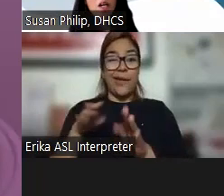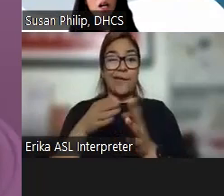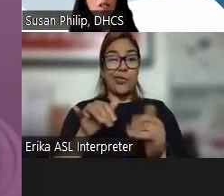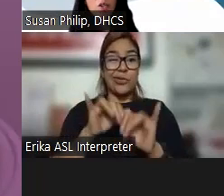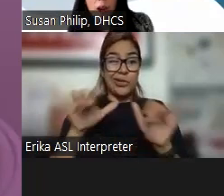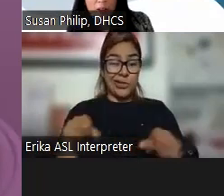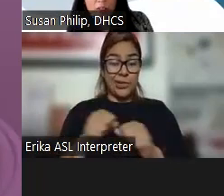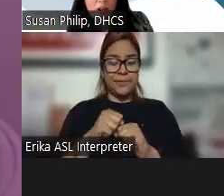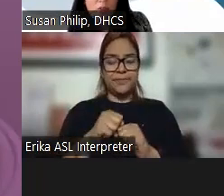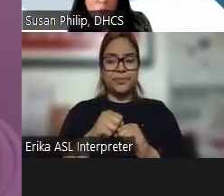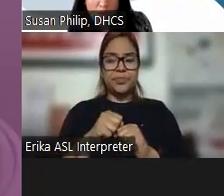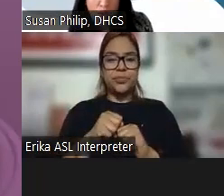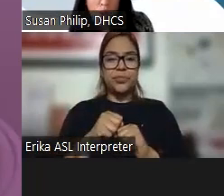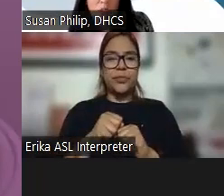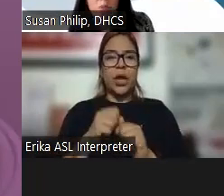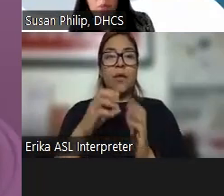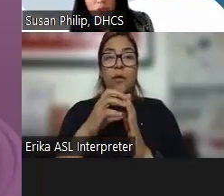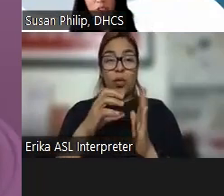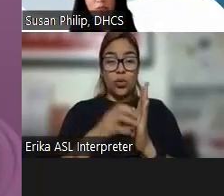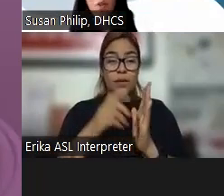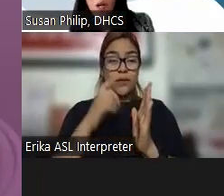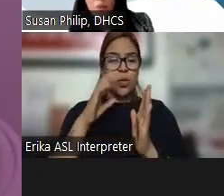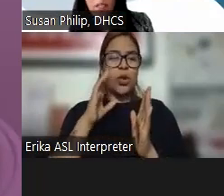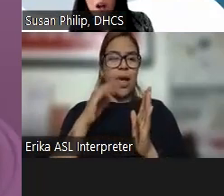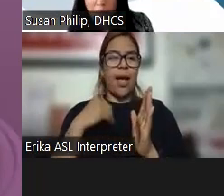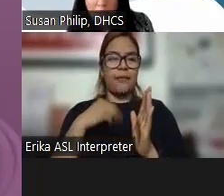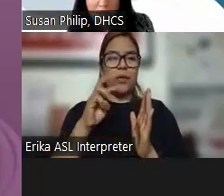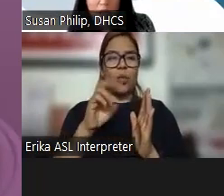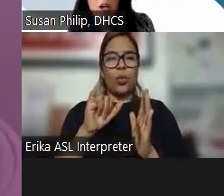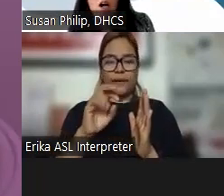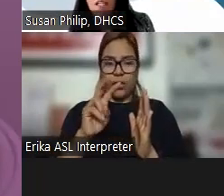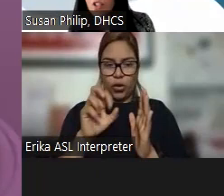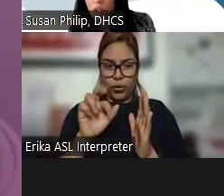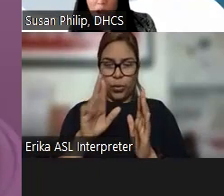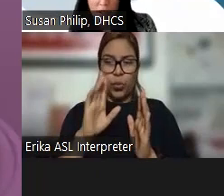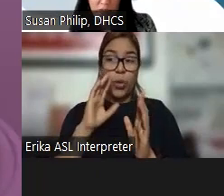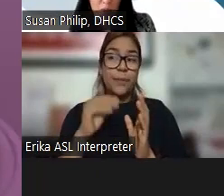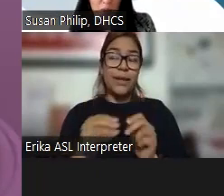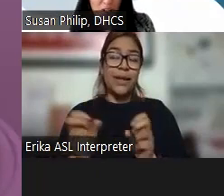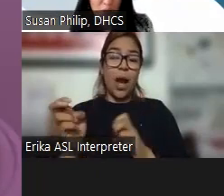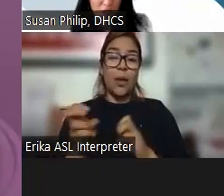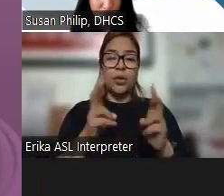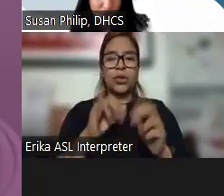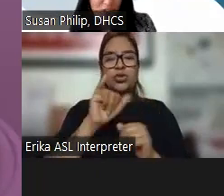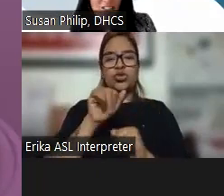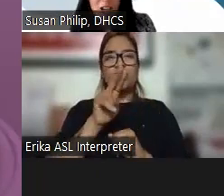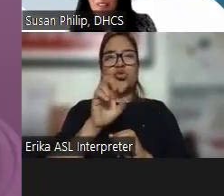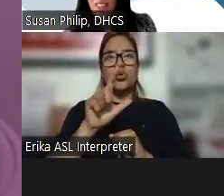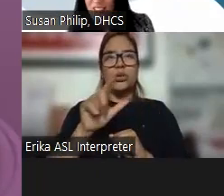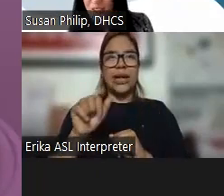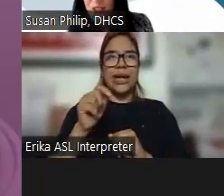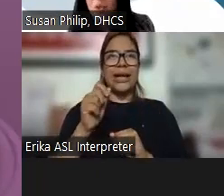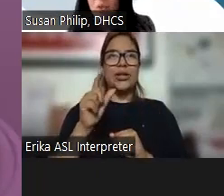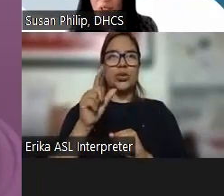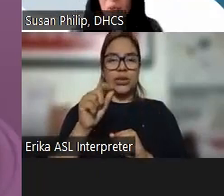The draft of the waiver will be posted for public comment in July of 2023. So that's coming